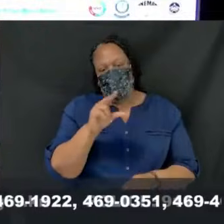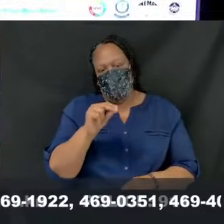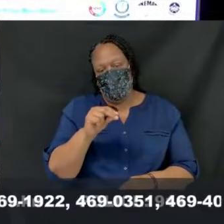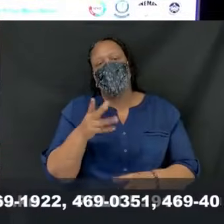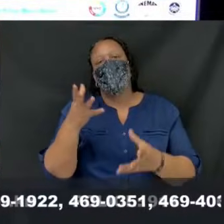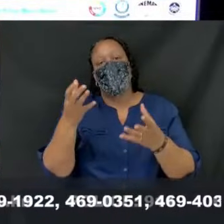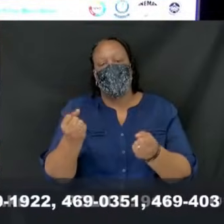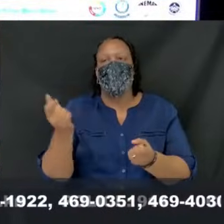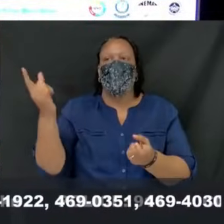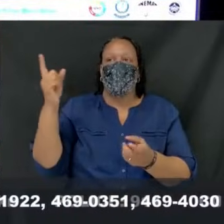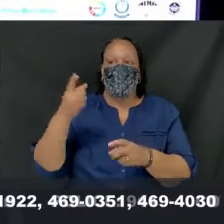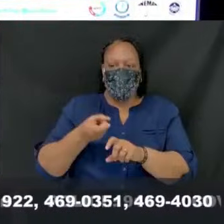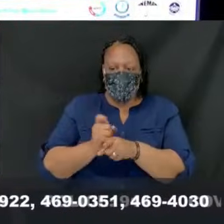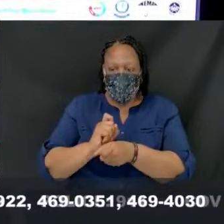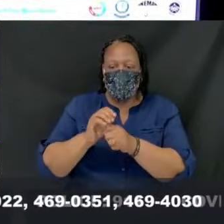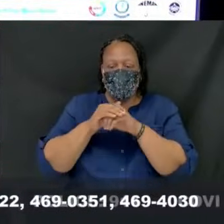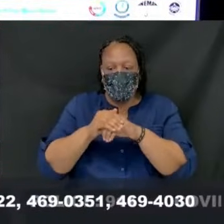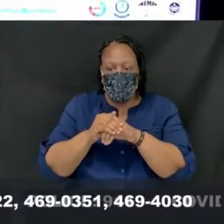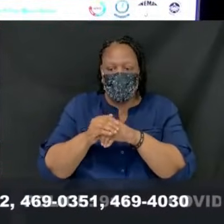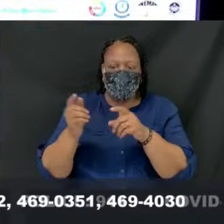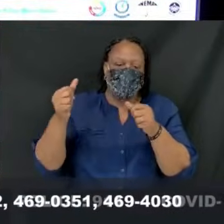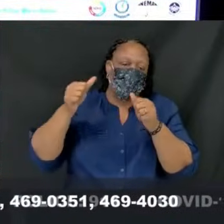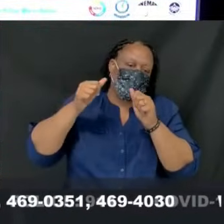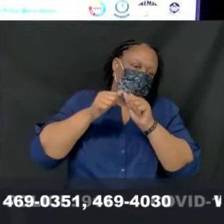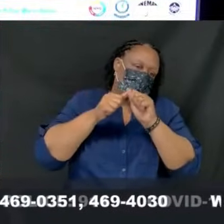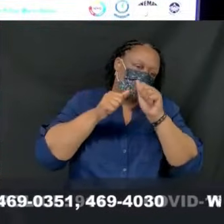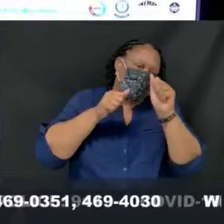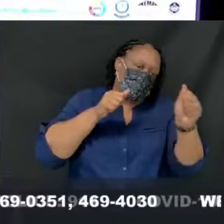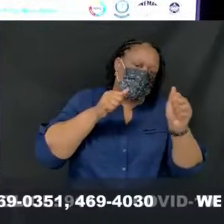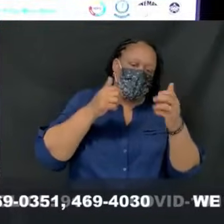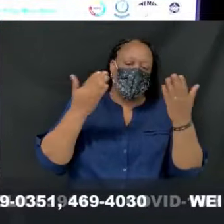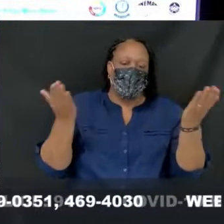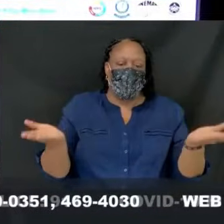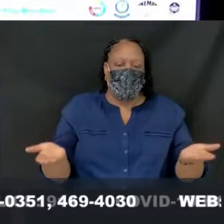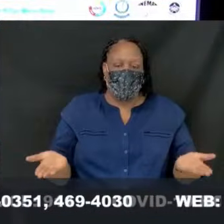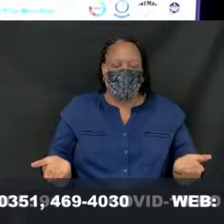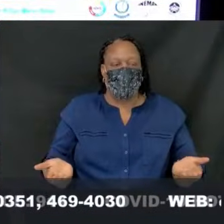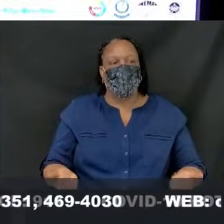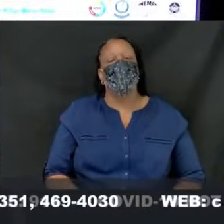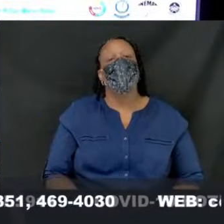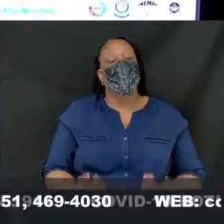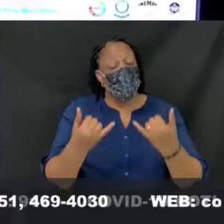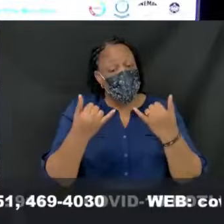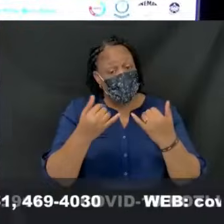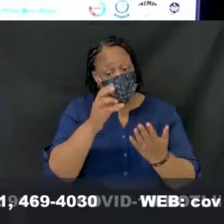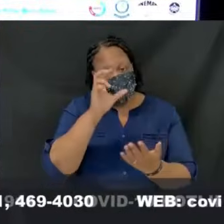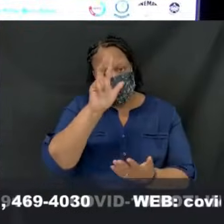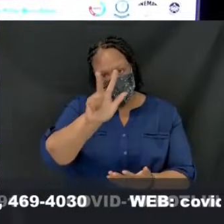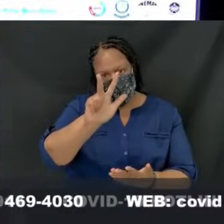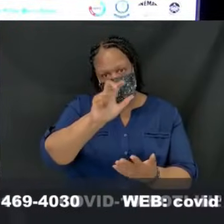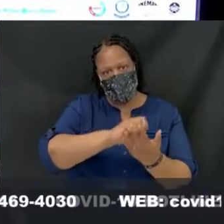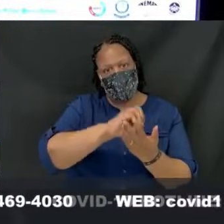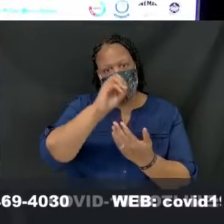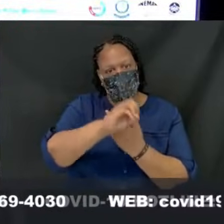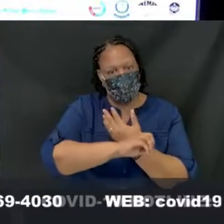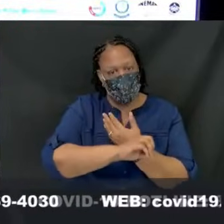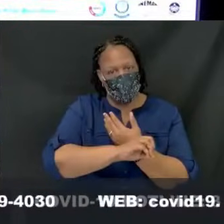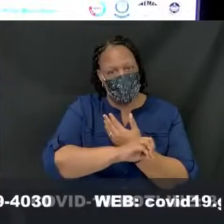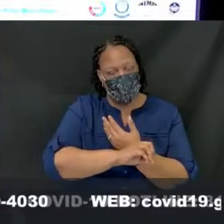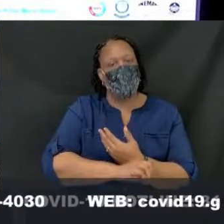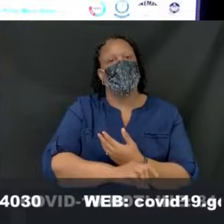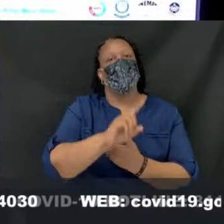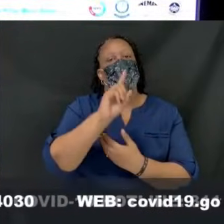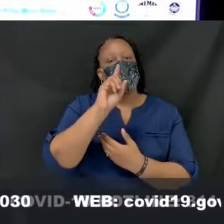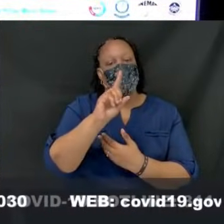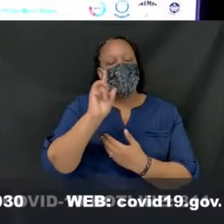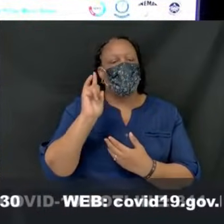UK. I'm rather pleased to see the BA again. As a matter of fact, I would have seen a number of posts on